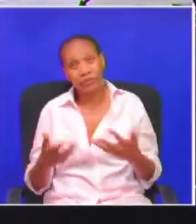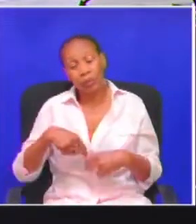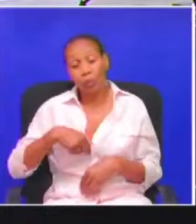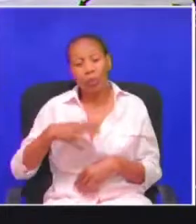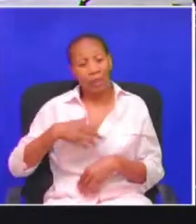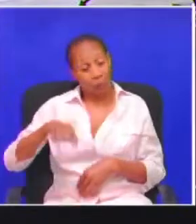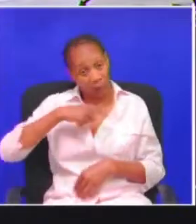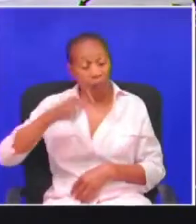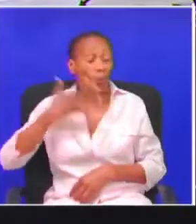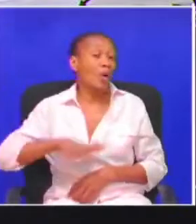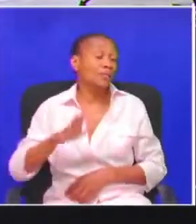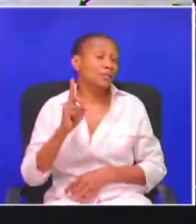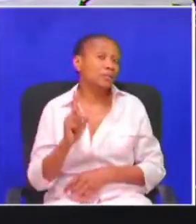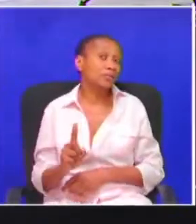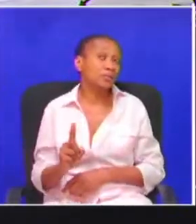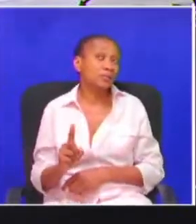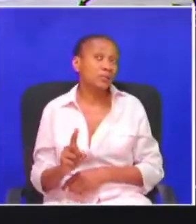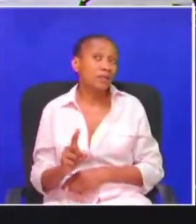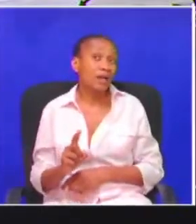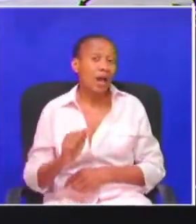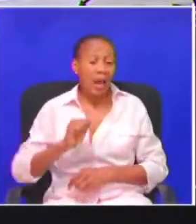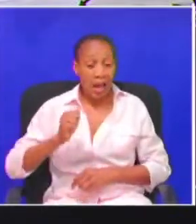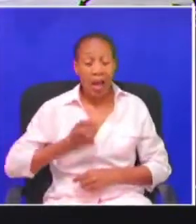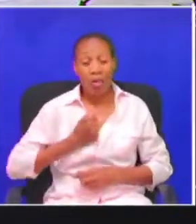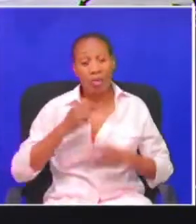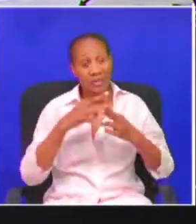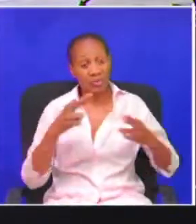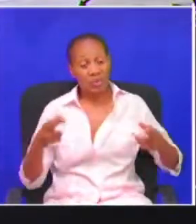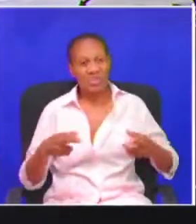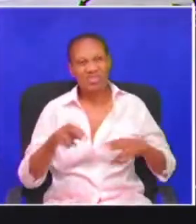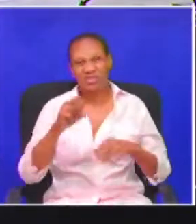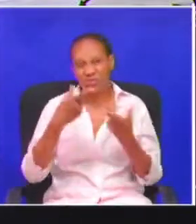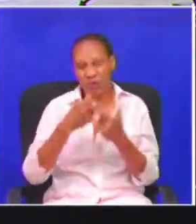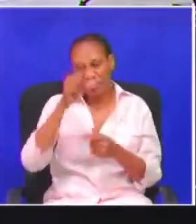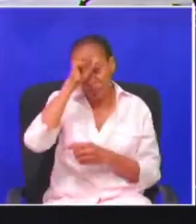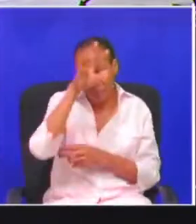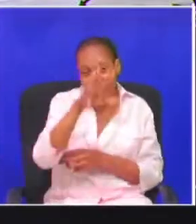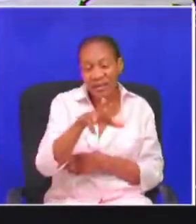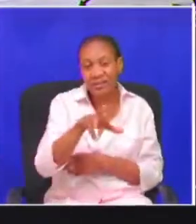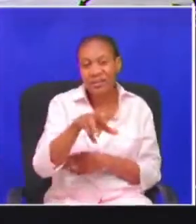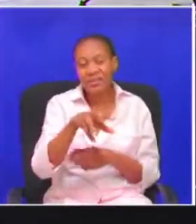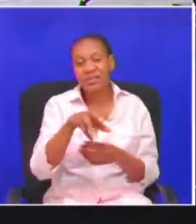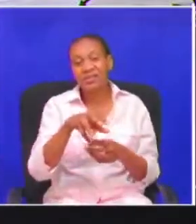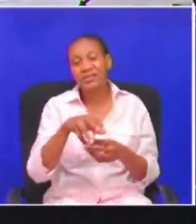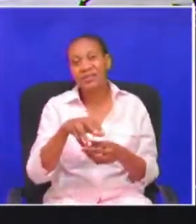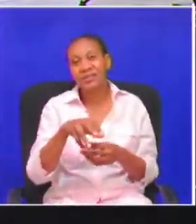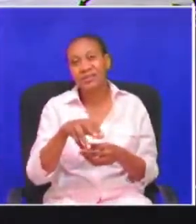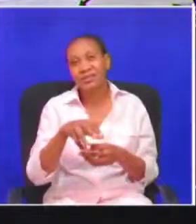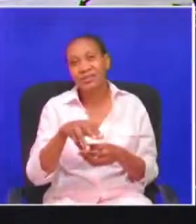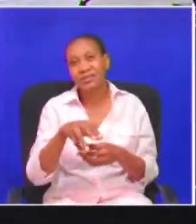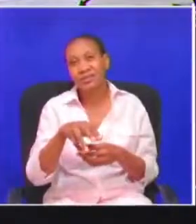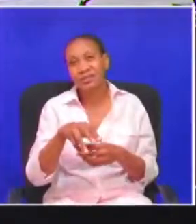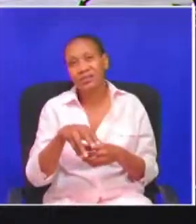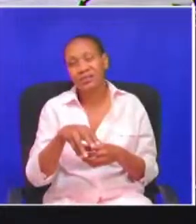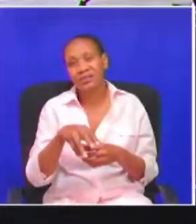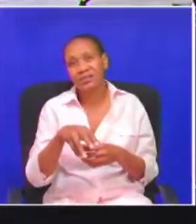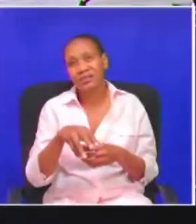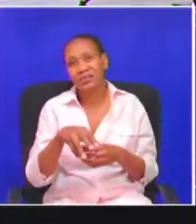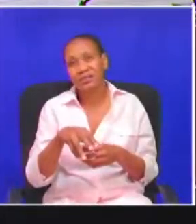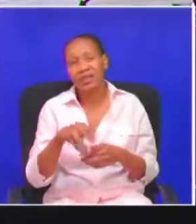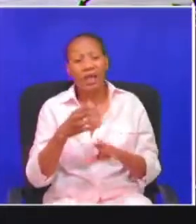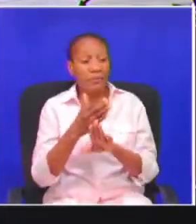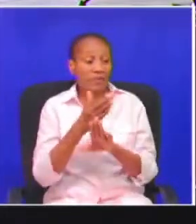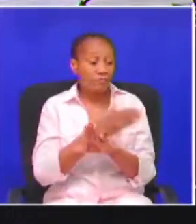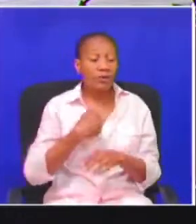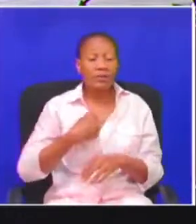want our critical minerals. Our critical minerals, as I said in my earlier